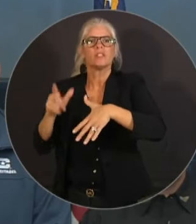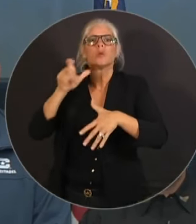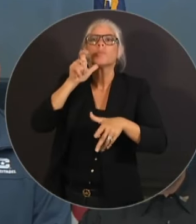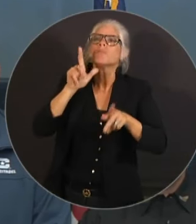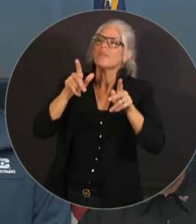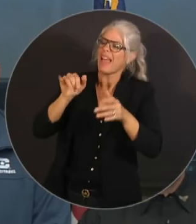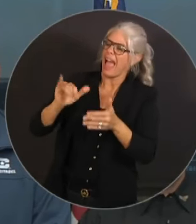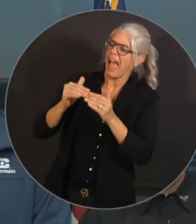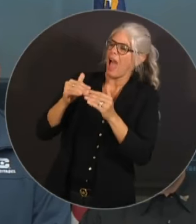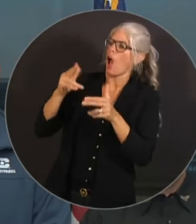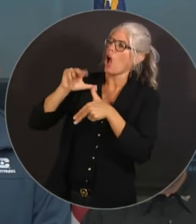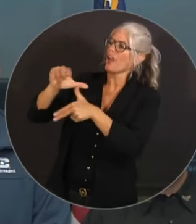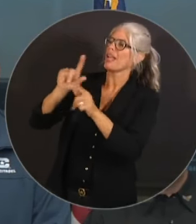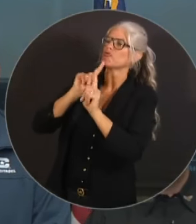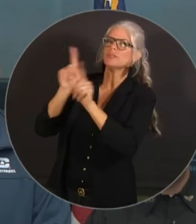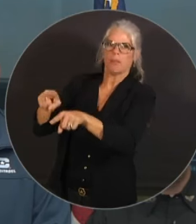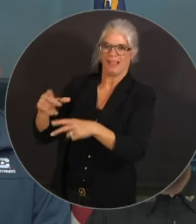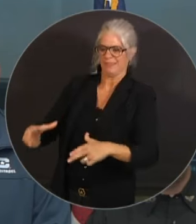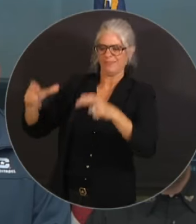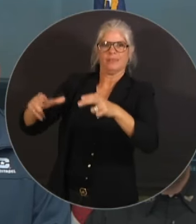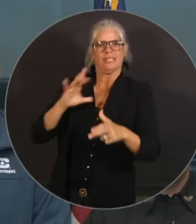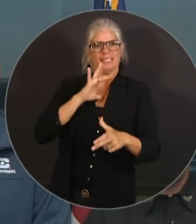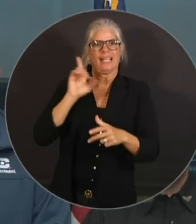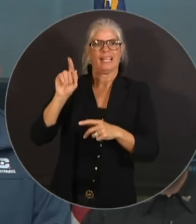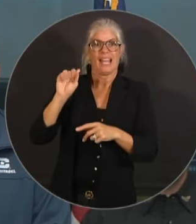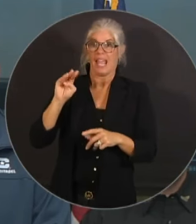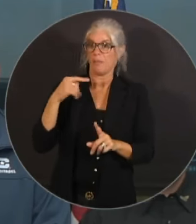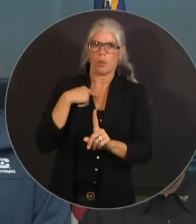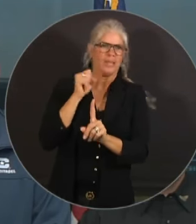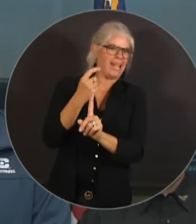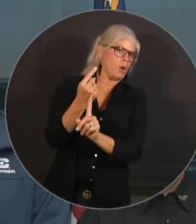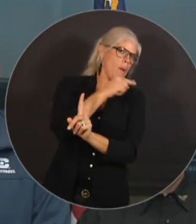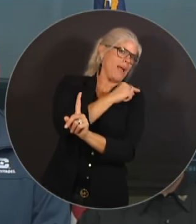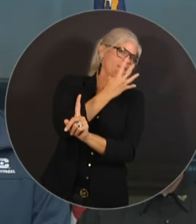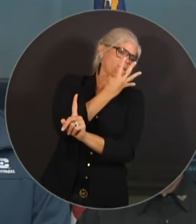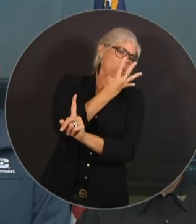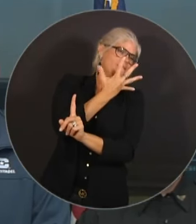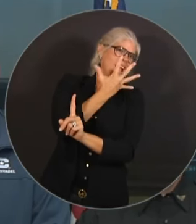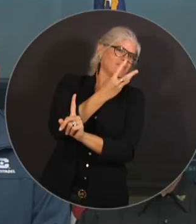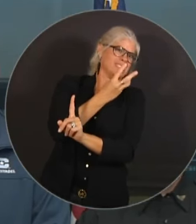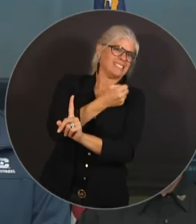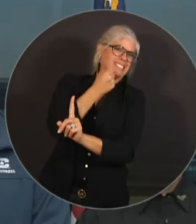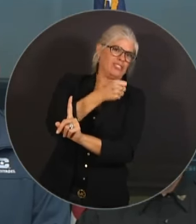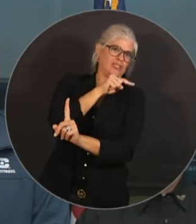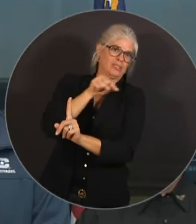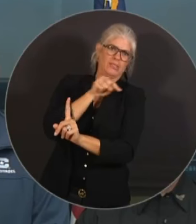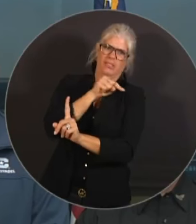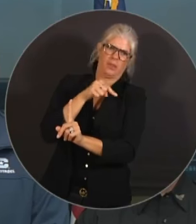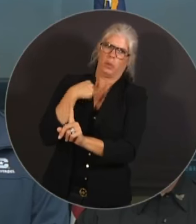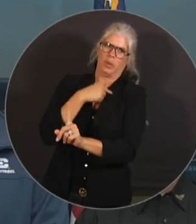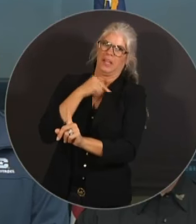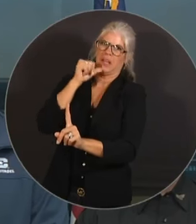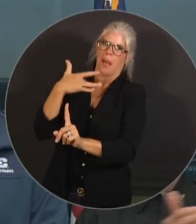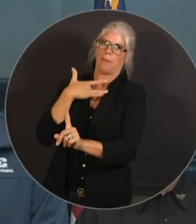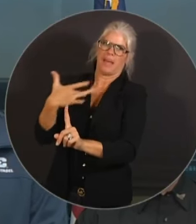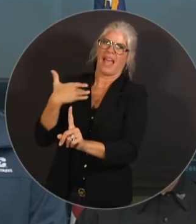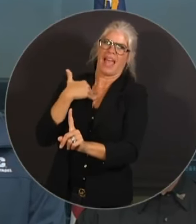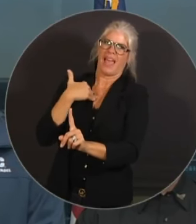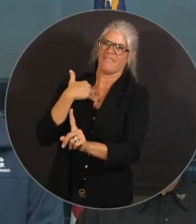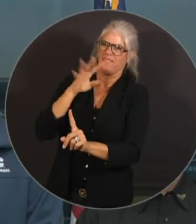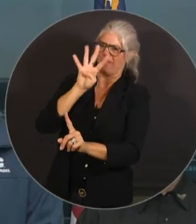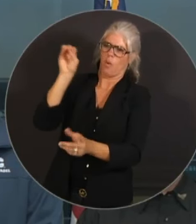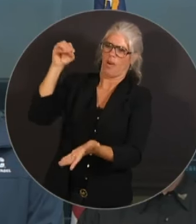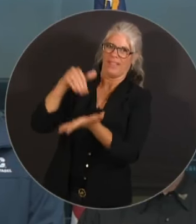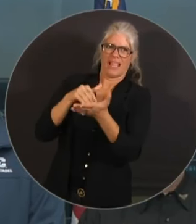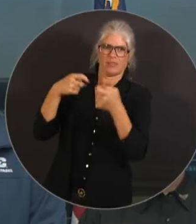mean, think about it. Go back 5 or 6 years, it wasn't the norm to necessarily have 40,000 linemen staged. Now people